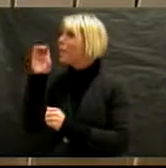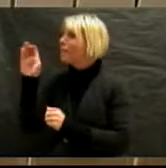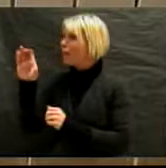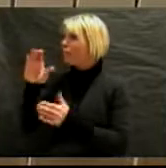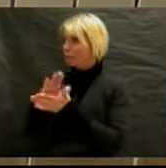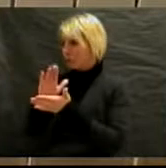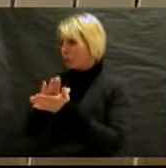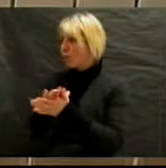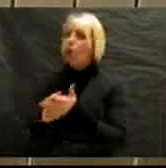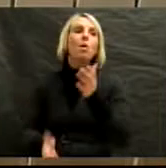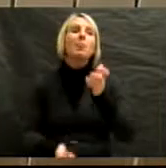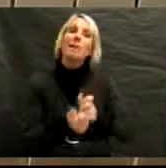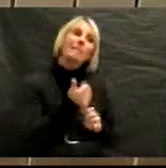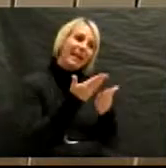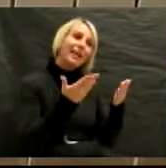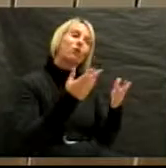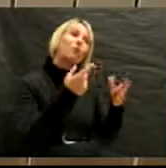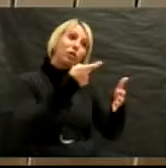savings. right.